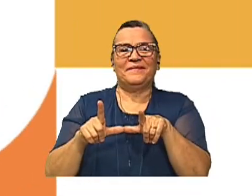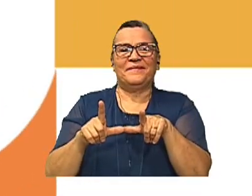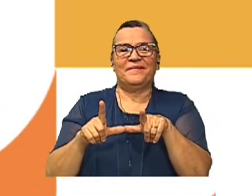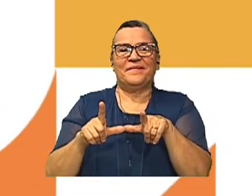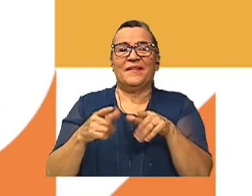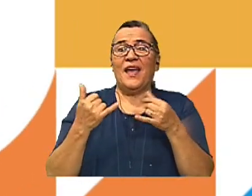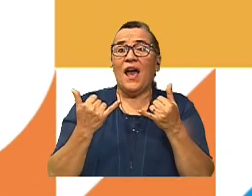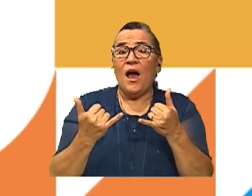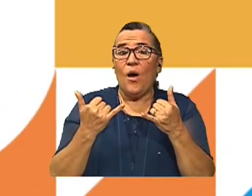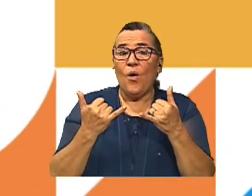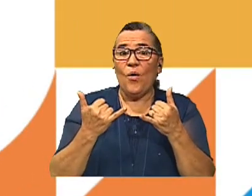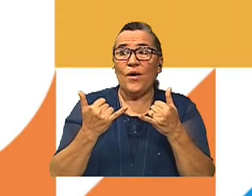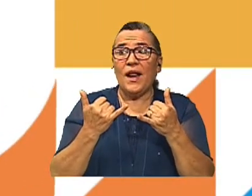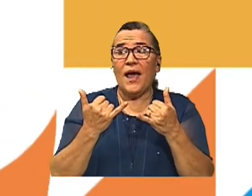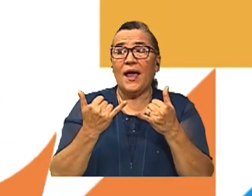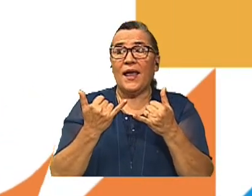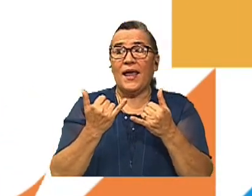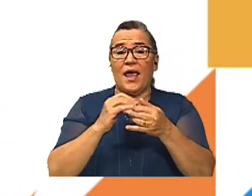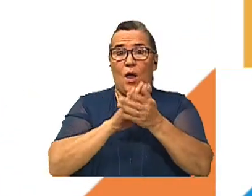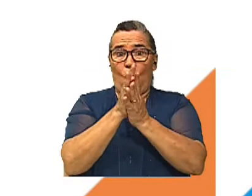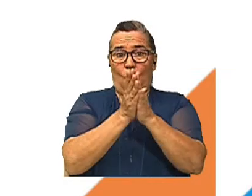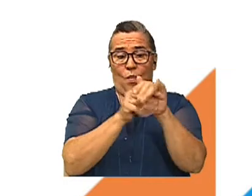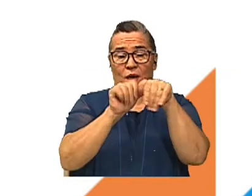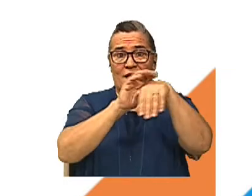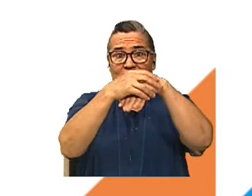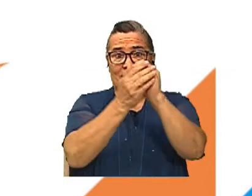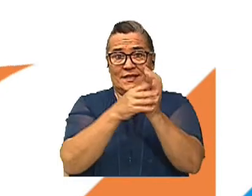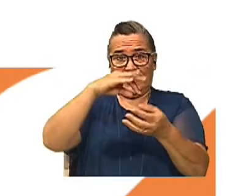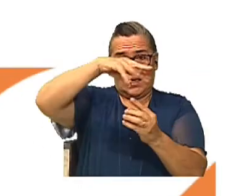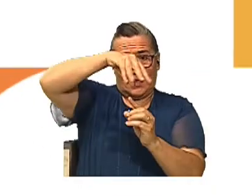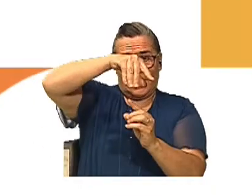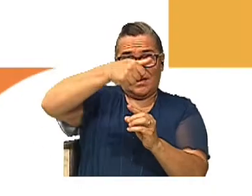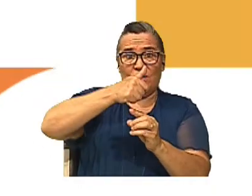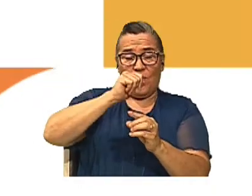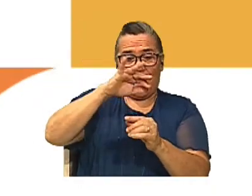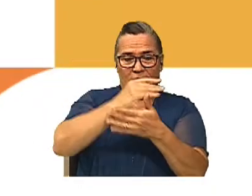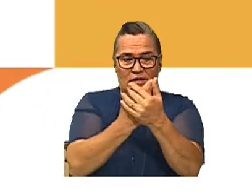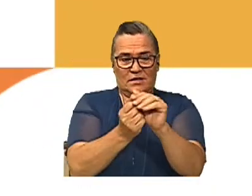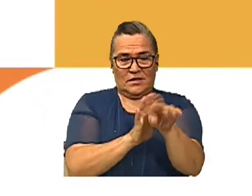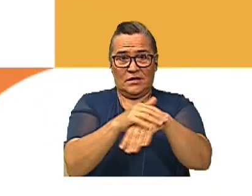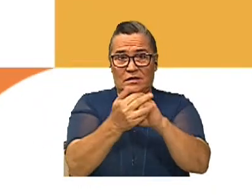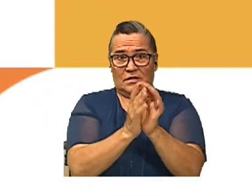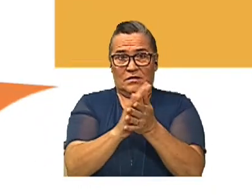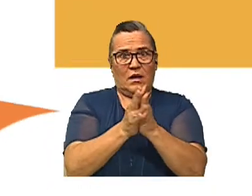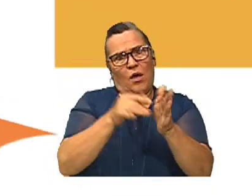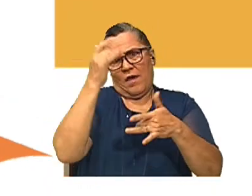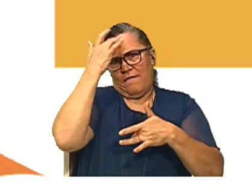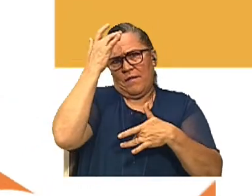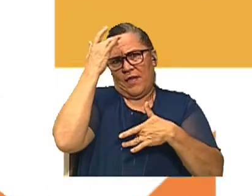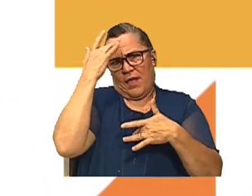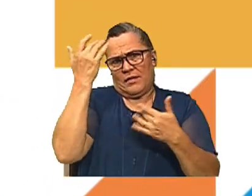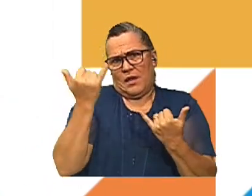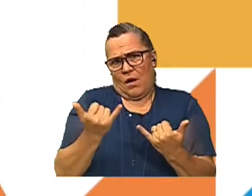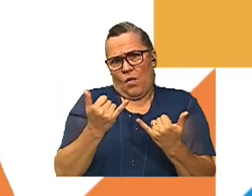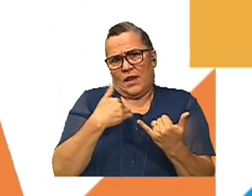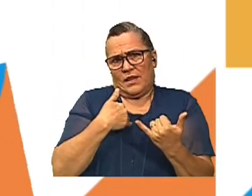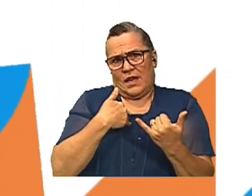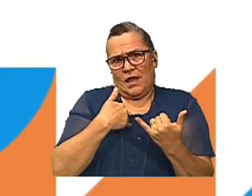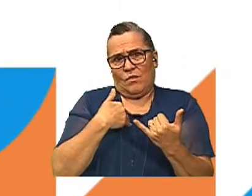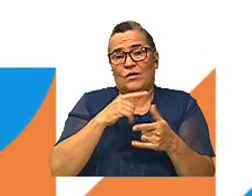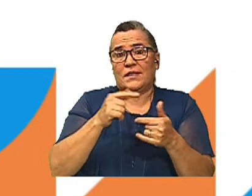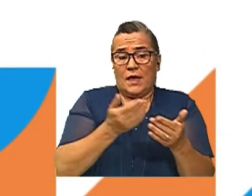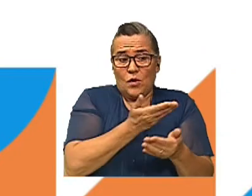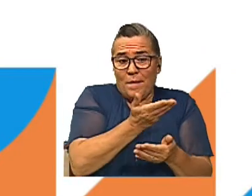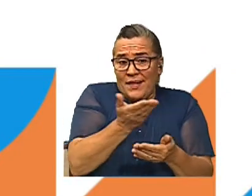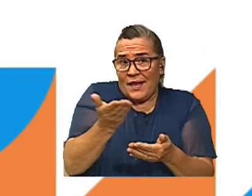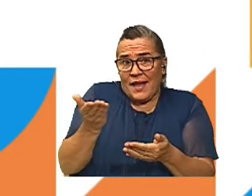wash your hands in order to be aware of this COVID disease that we're having right now. And the materials you're going